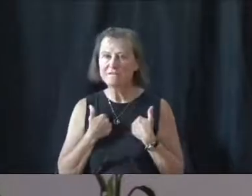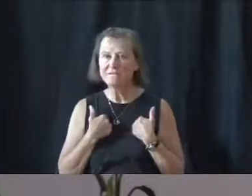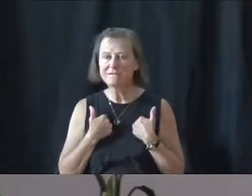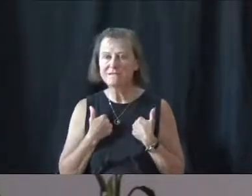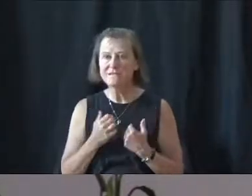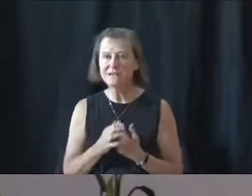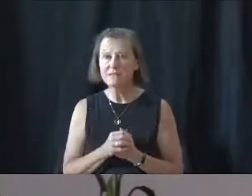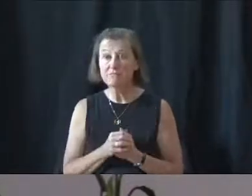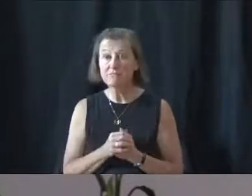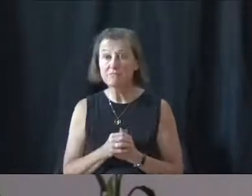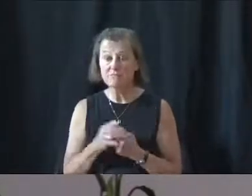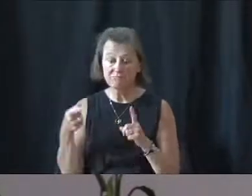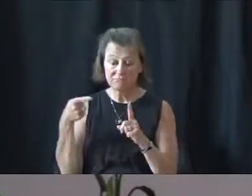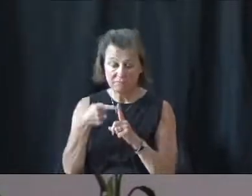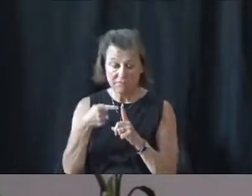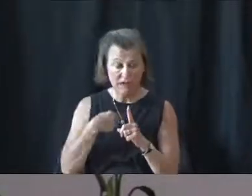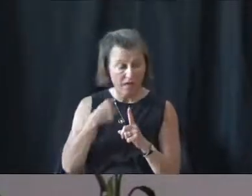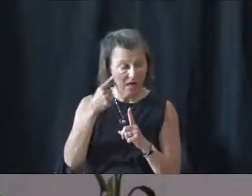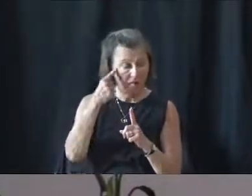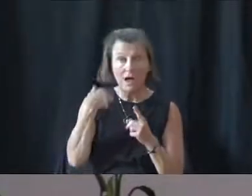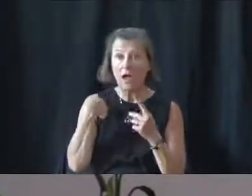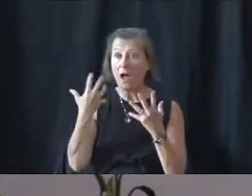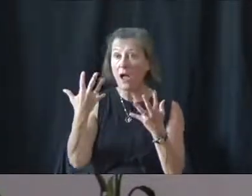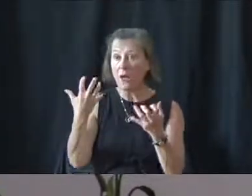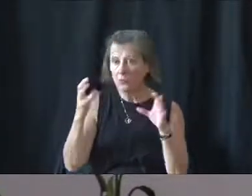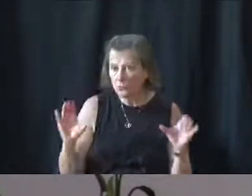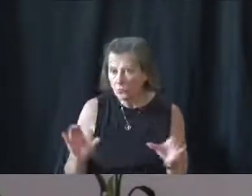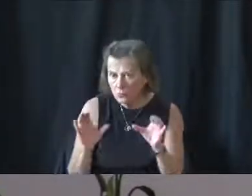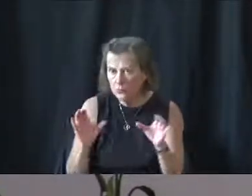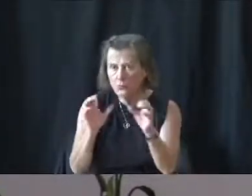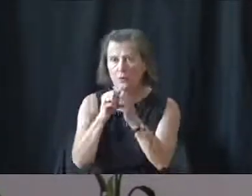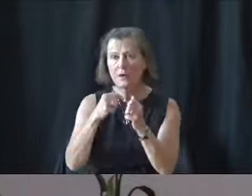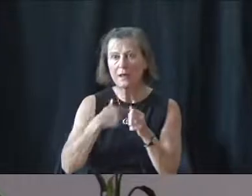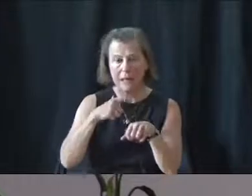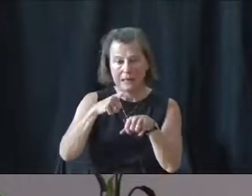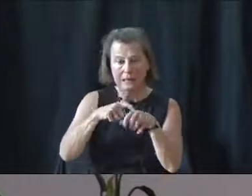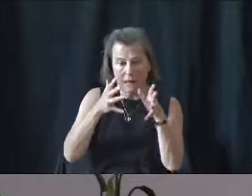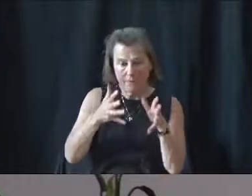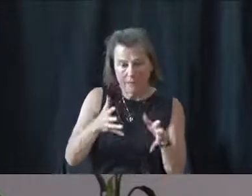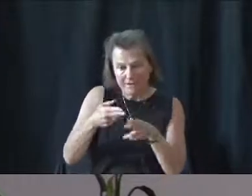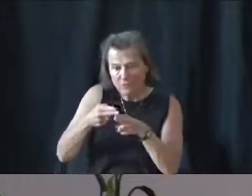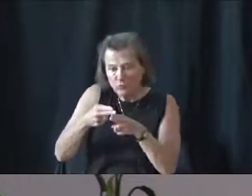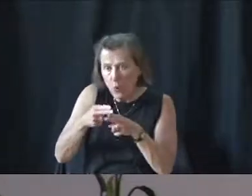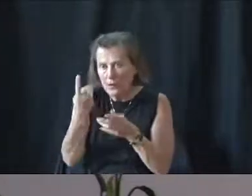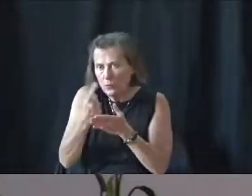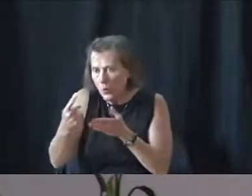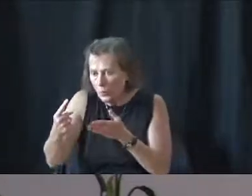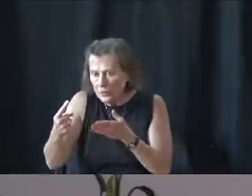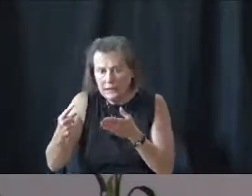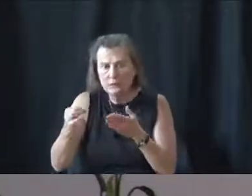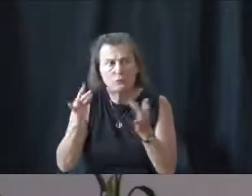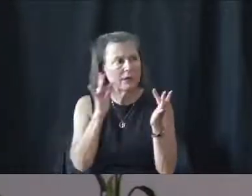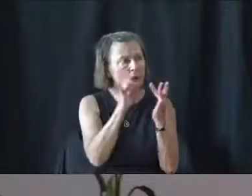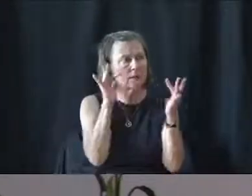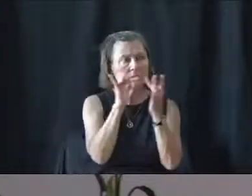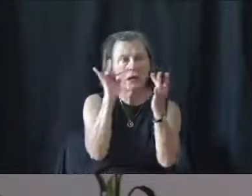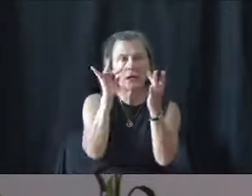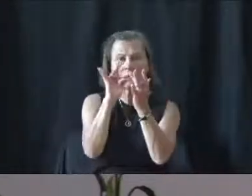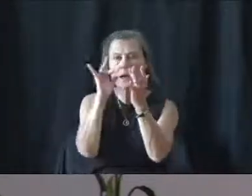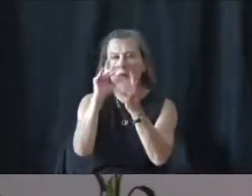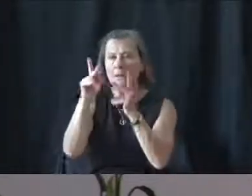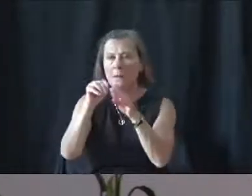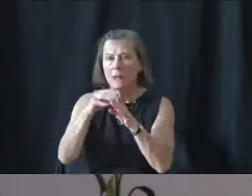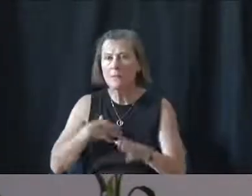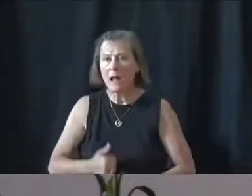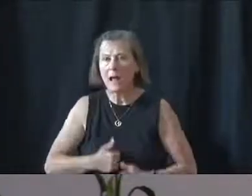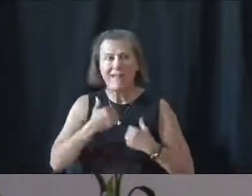The main thing I thought about wanting to do with my remaining time, short as it was to contact all the people who've been in my